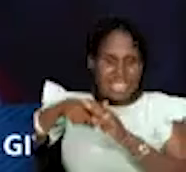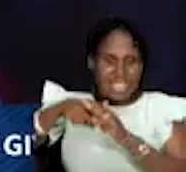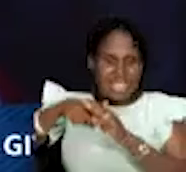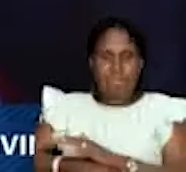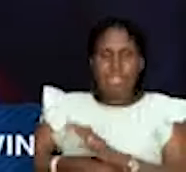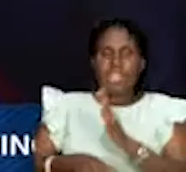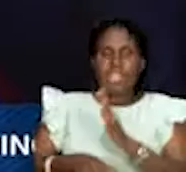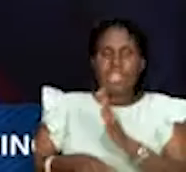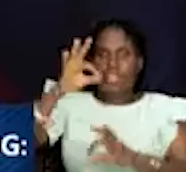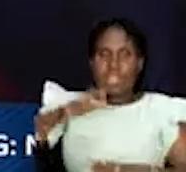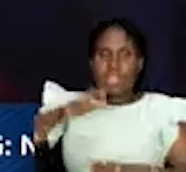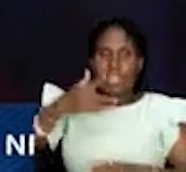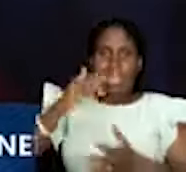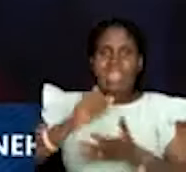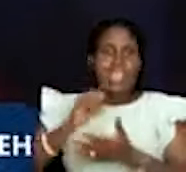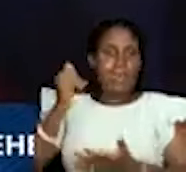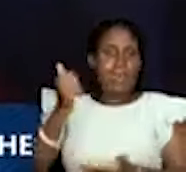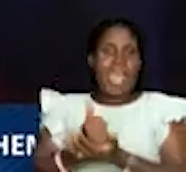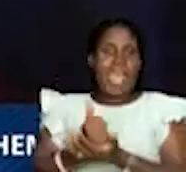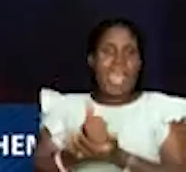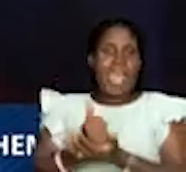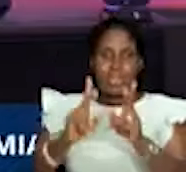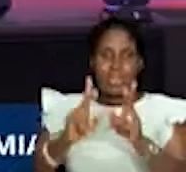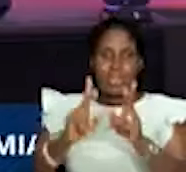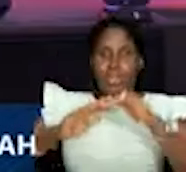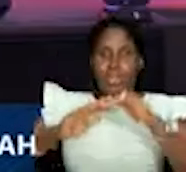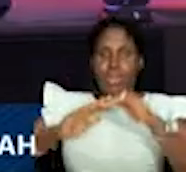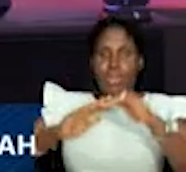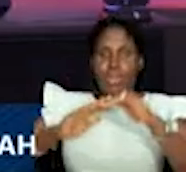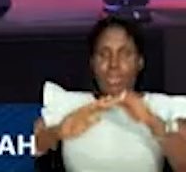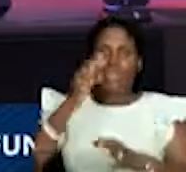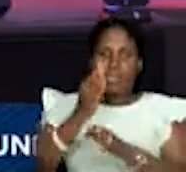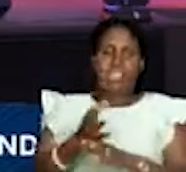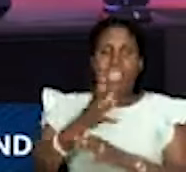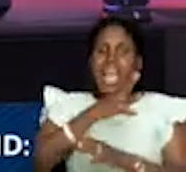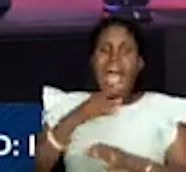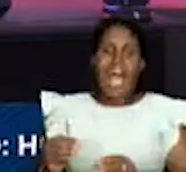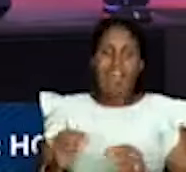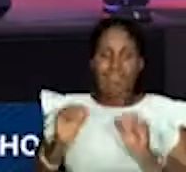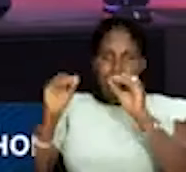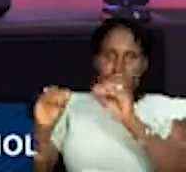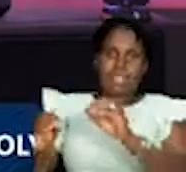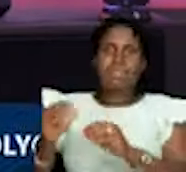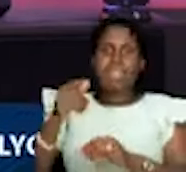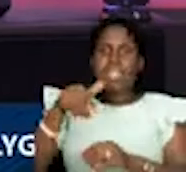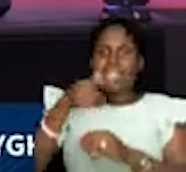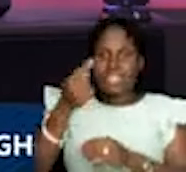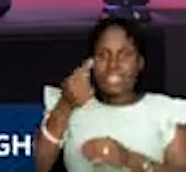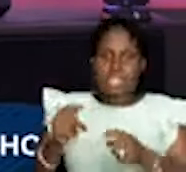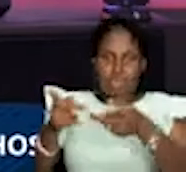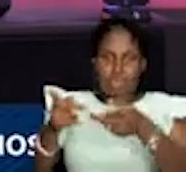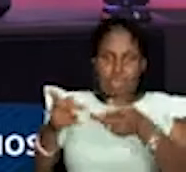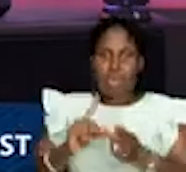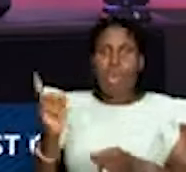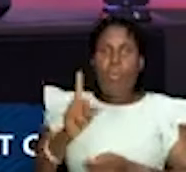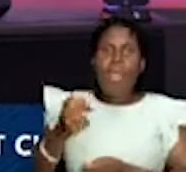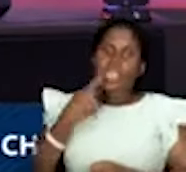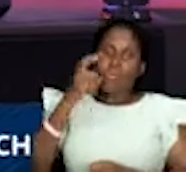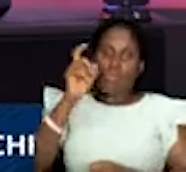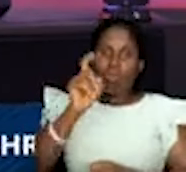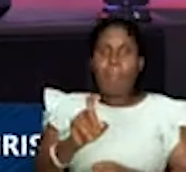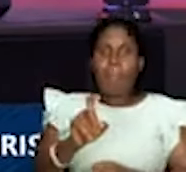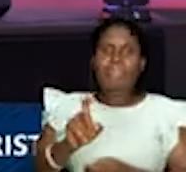can help men build their faith and bring them to a position where with it They are able to command exploits. Are we